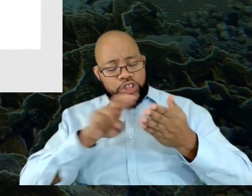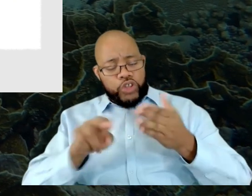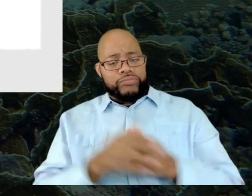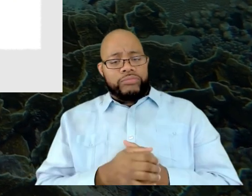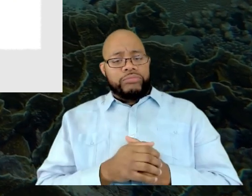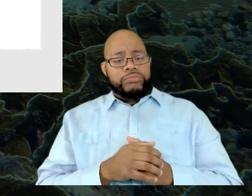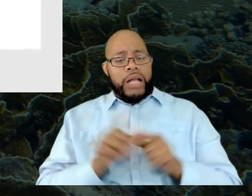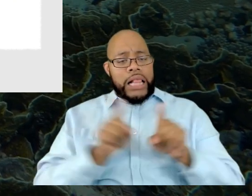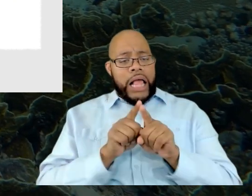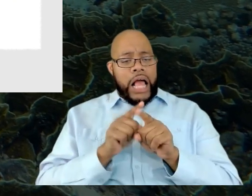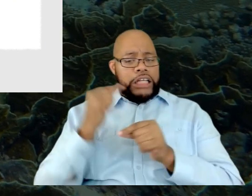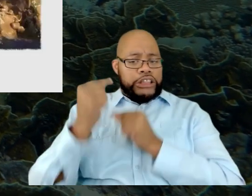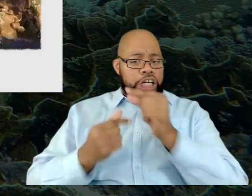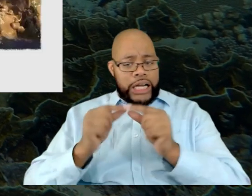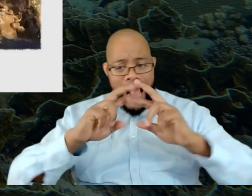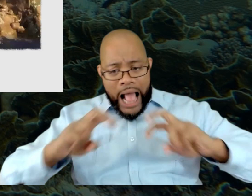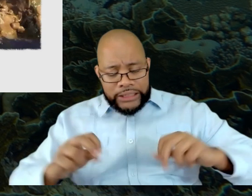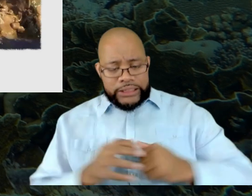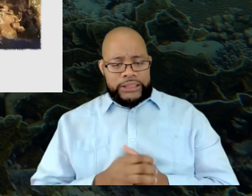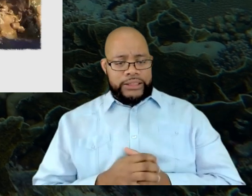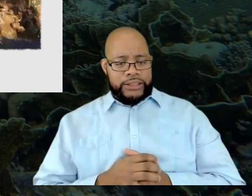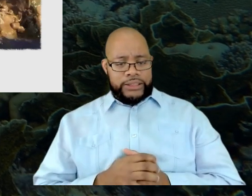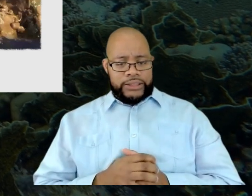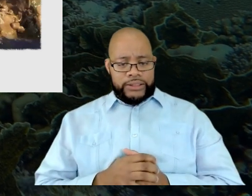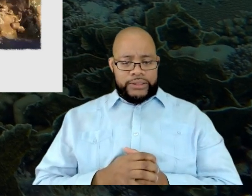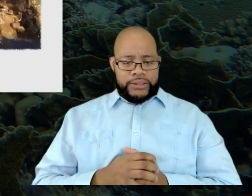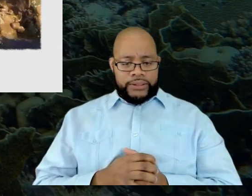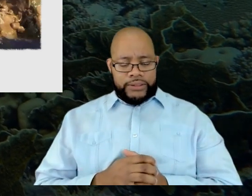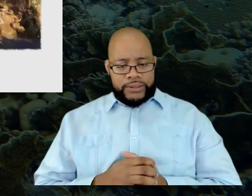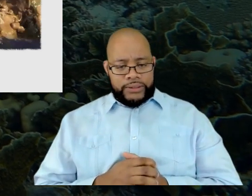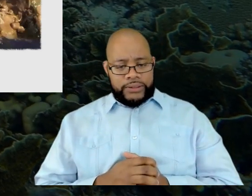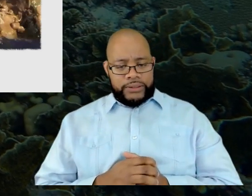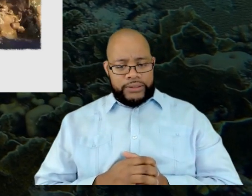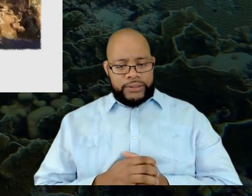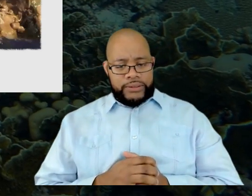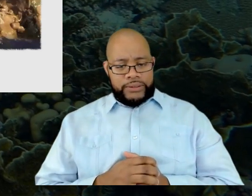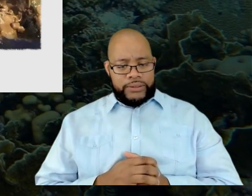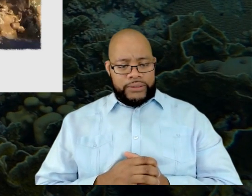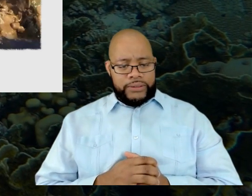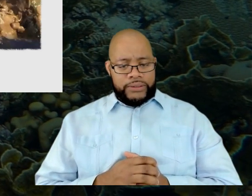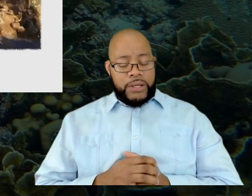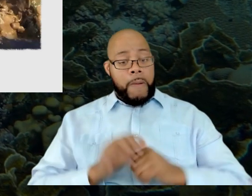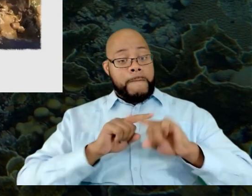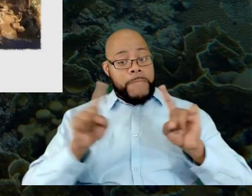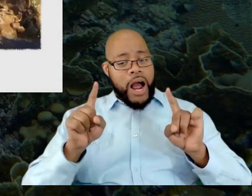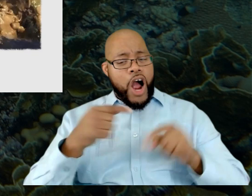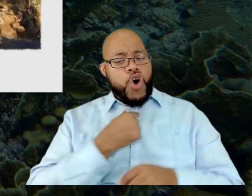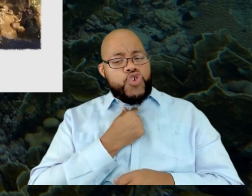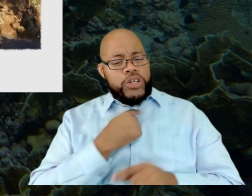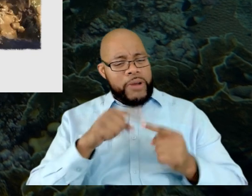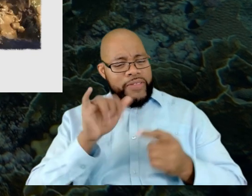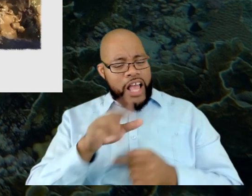such as genetic analysis. But what was so curious about